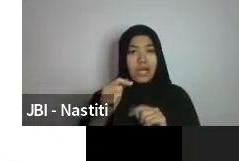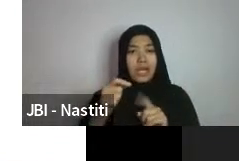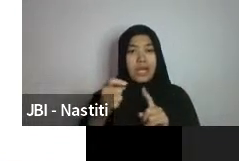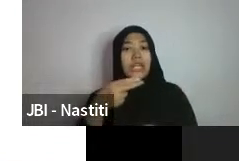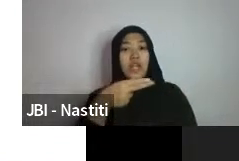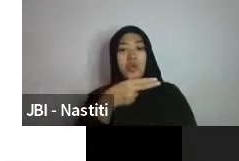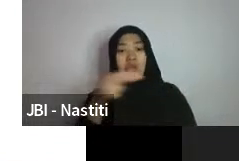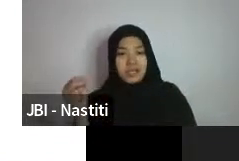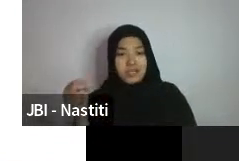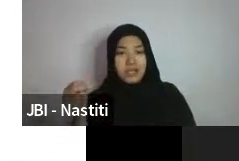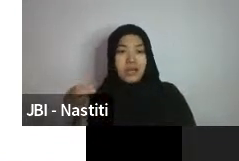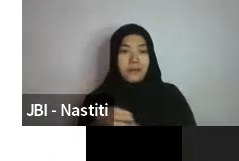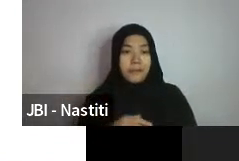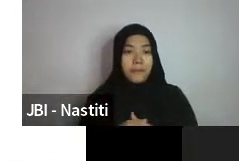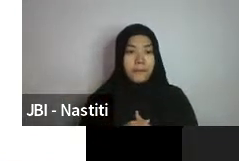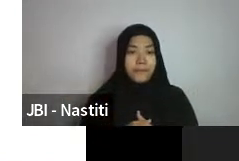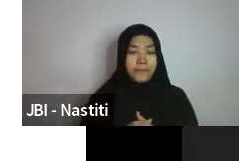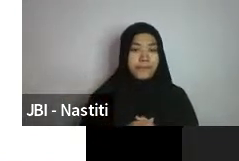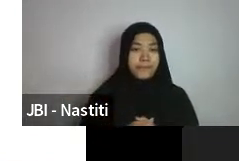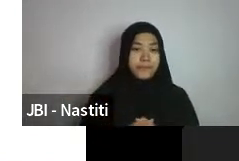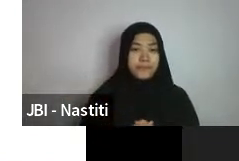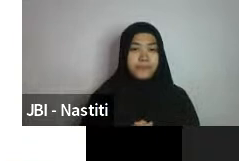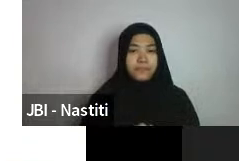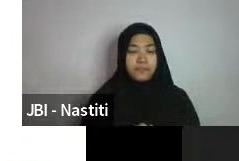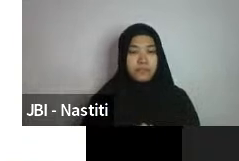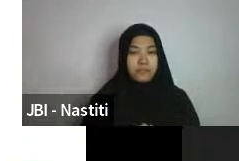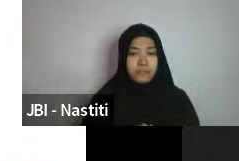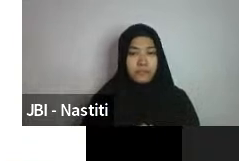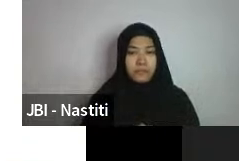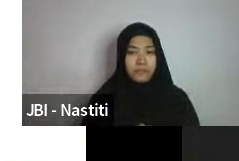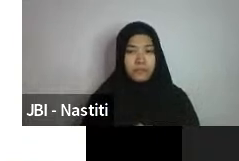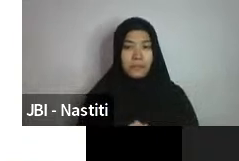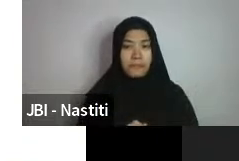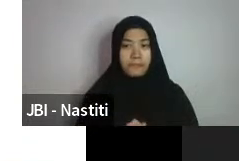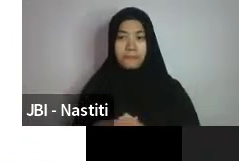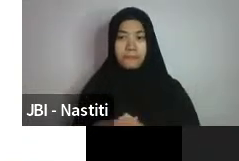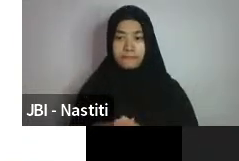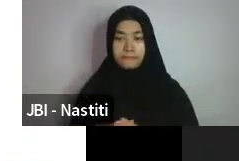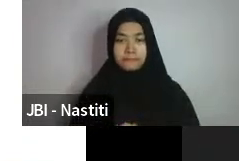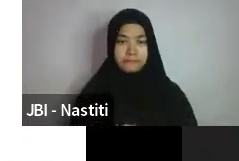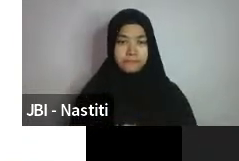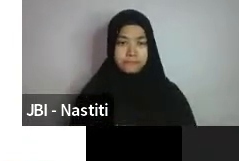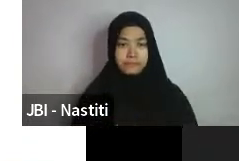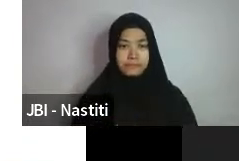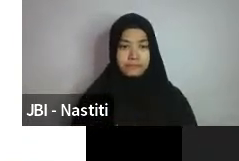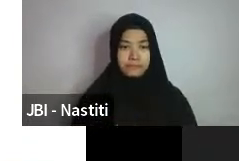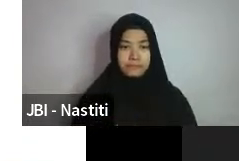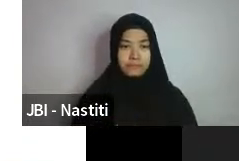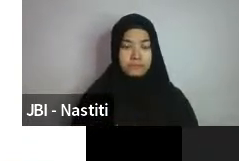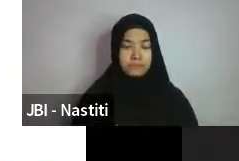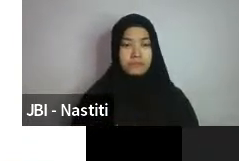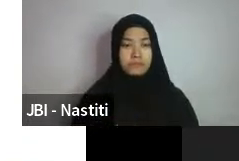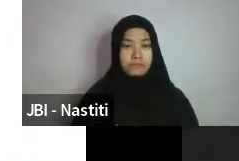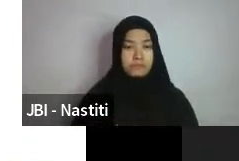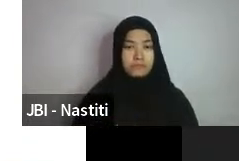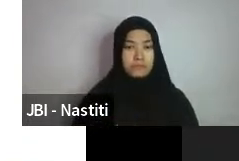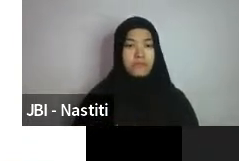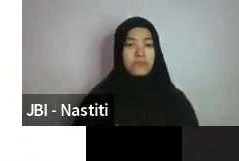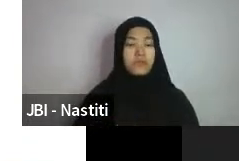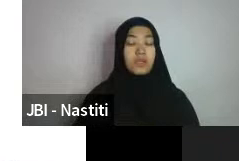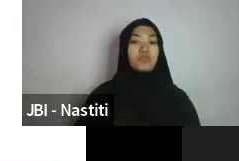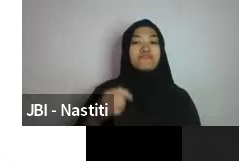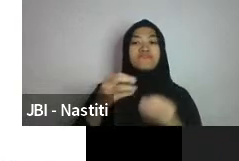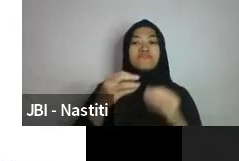psychiatrists, sent them abroad for further training, and this was the first generation to bring